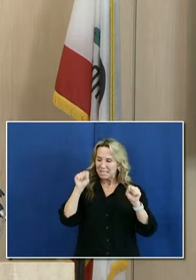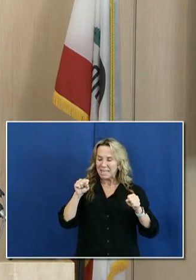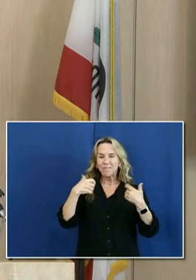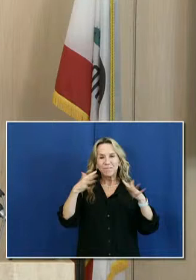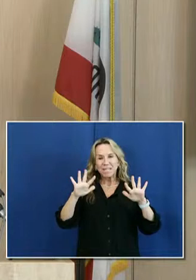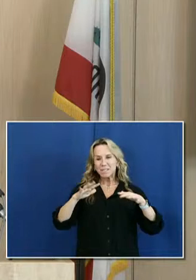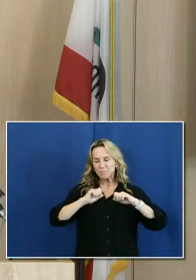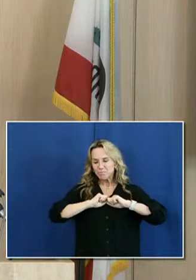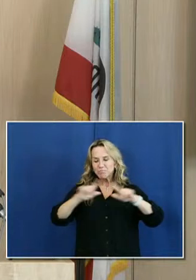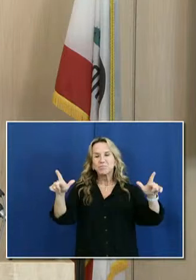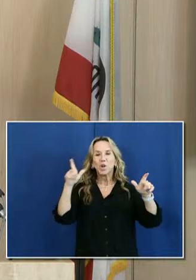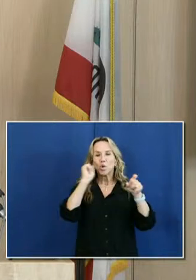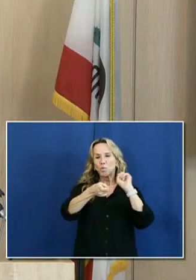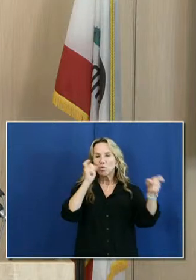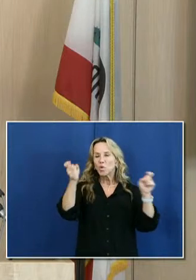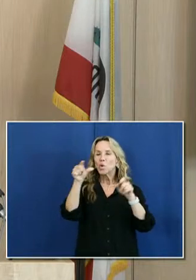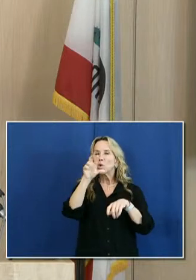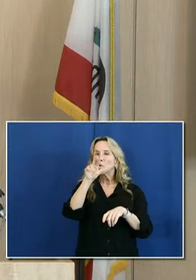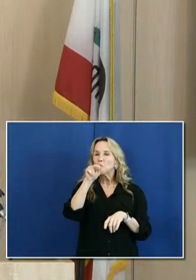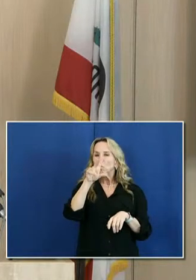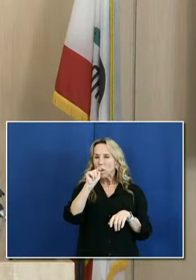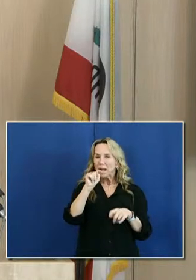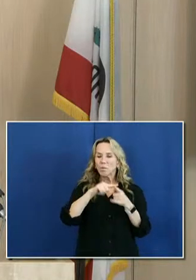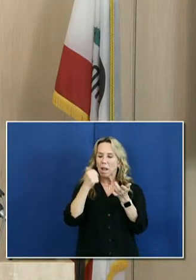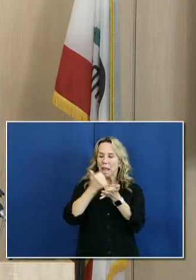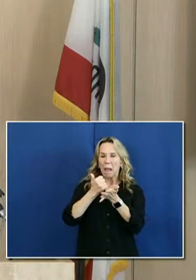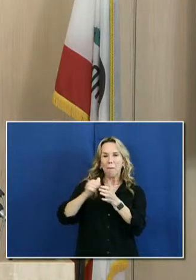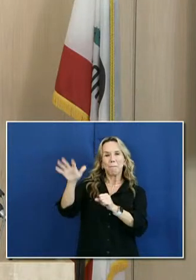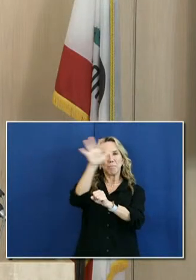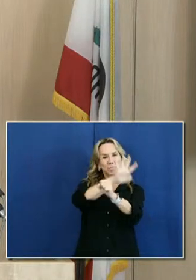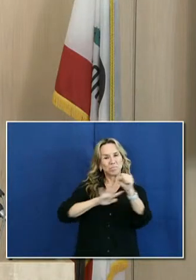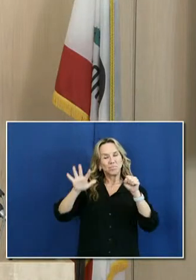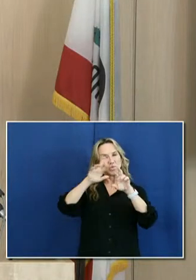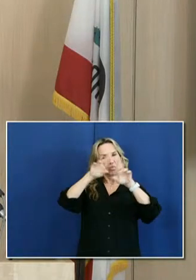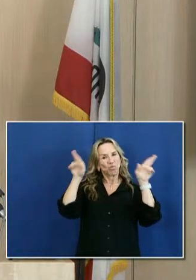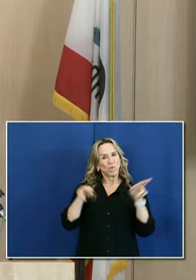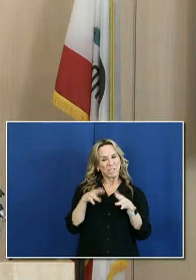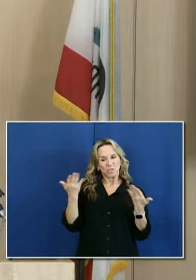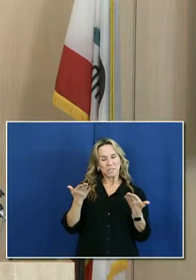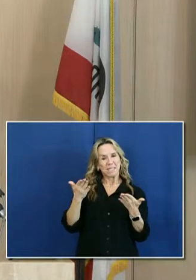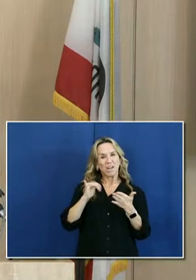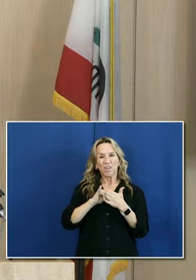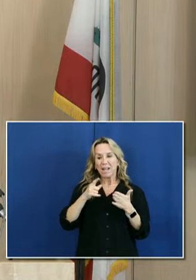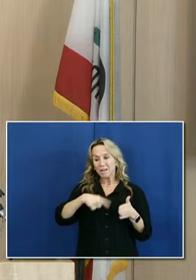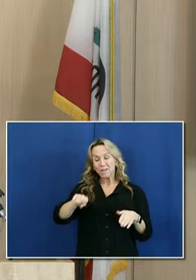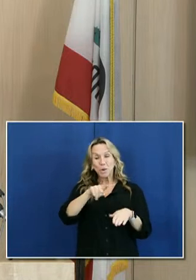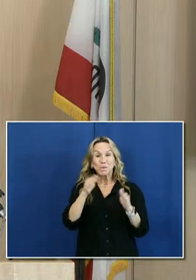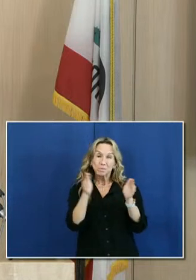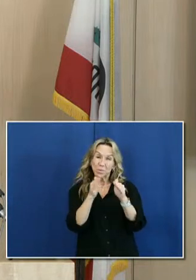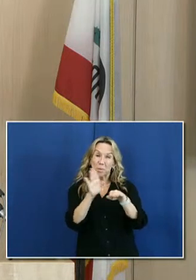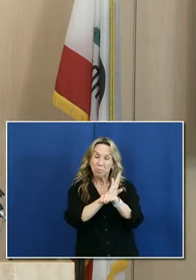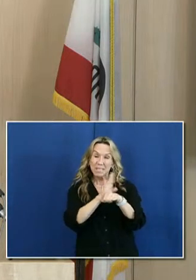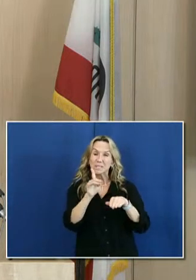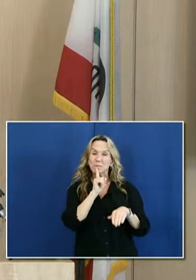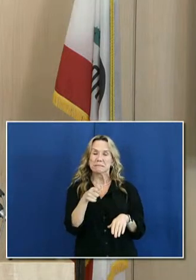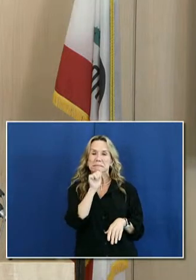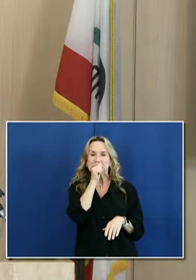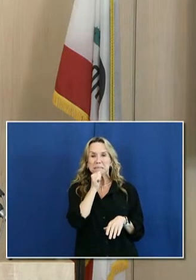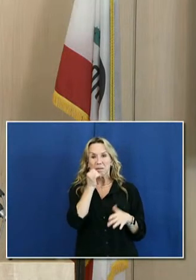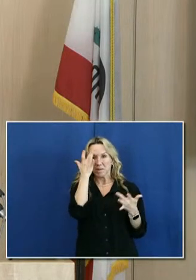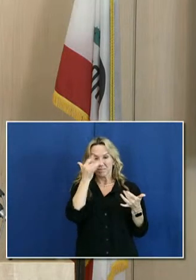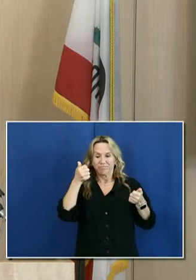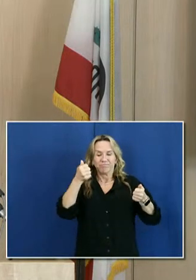grants to help small businesses throughout the region that have been harmed by the pandemic. We voted to approve